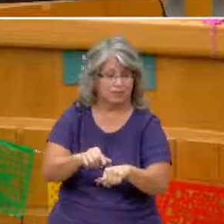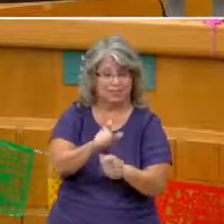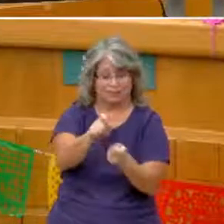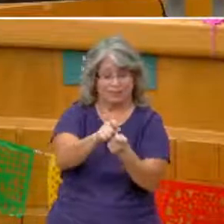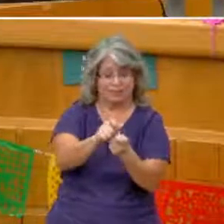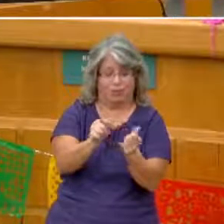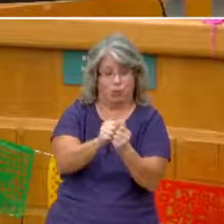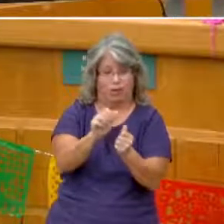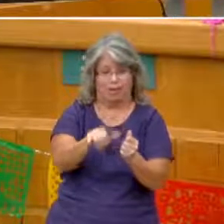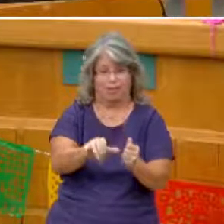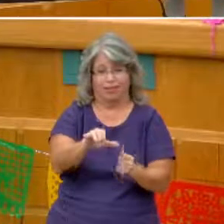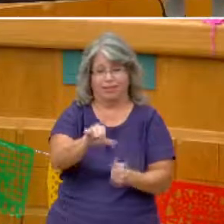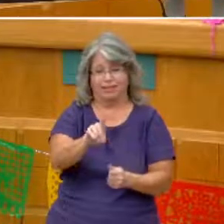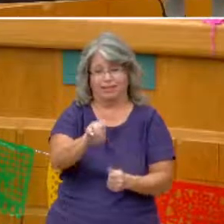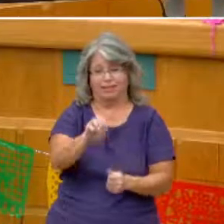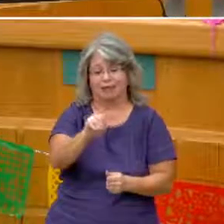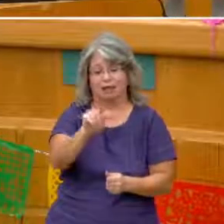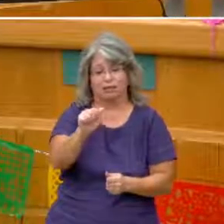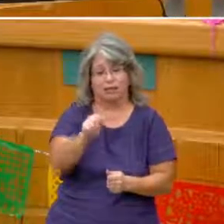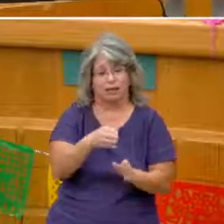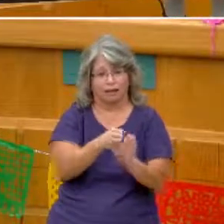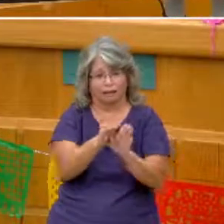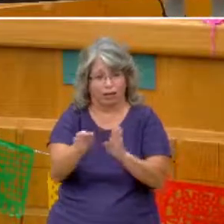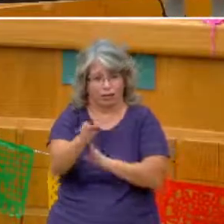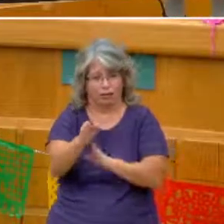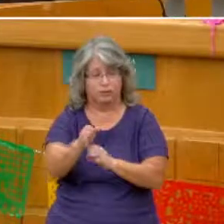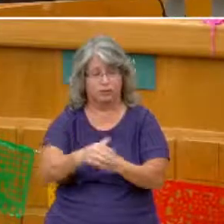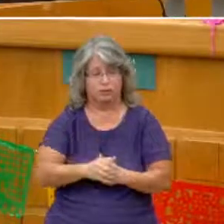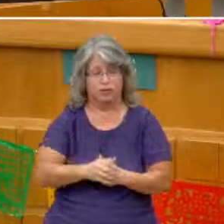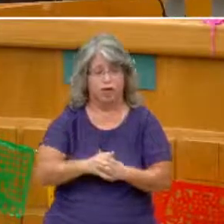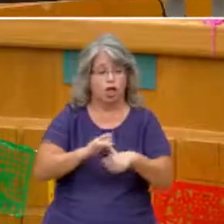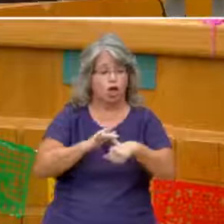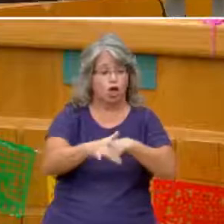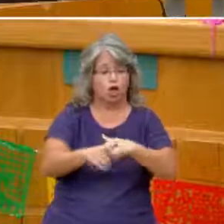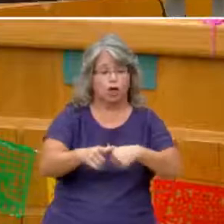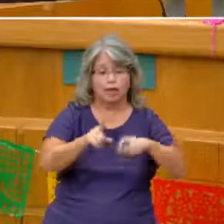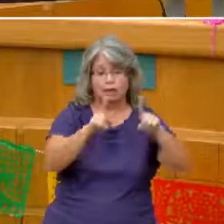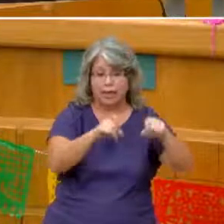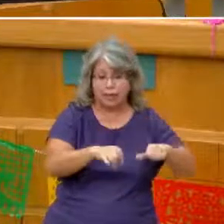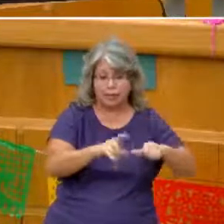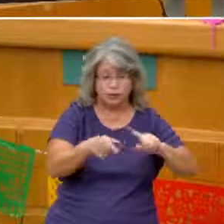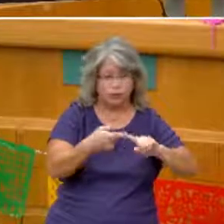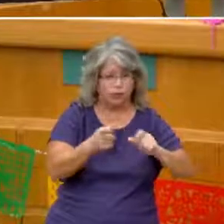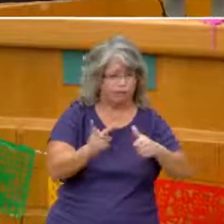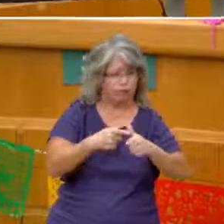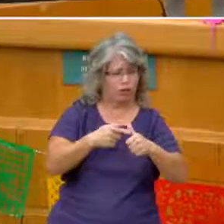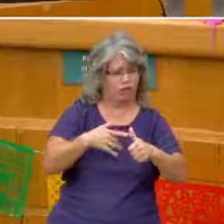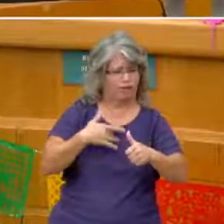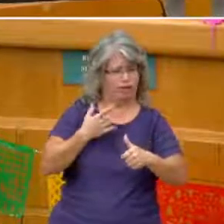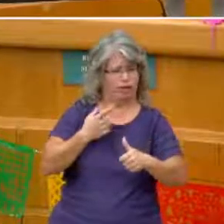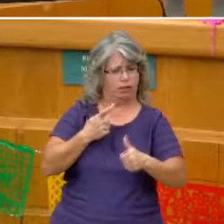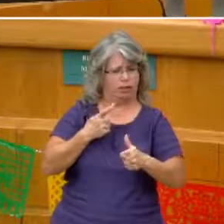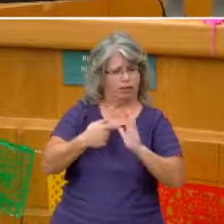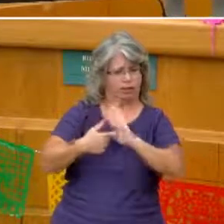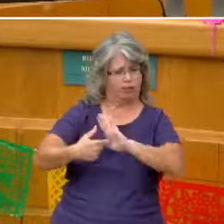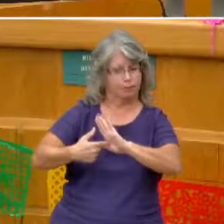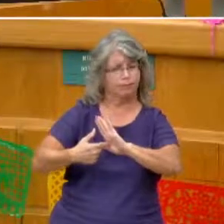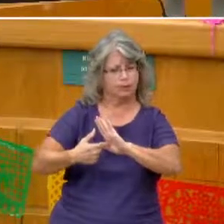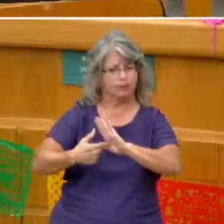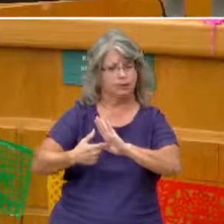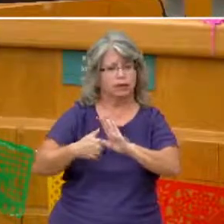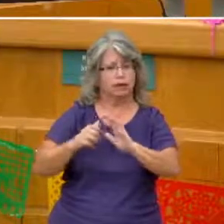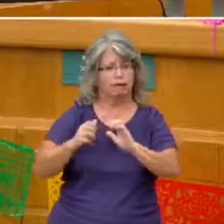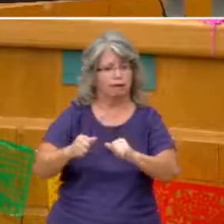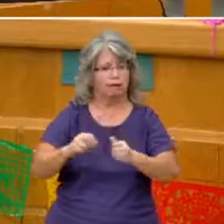aggressive. Early testing at the first signs of symptoms can lead to better outcomes. Testing is also important